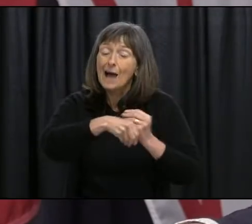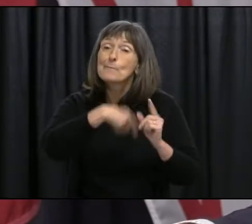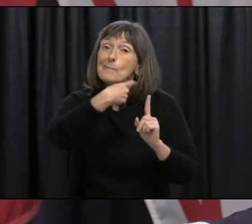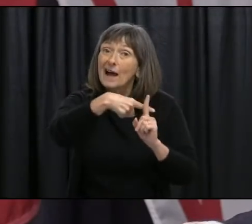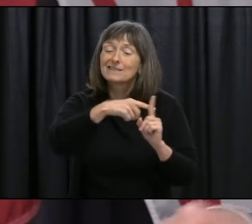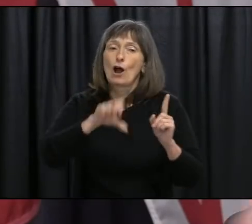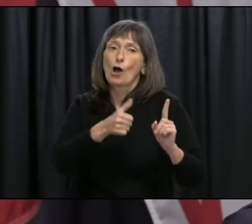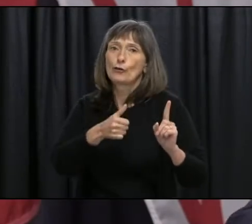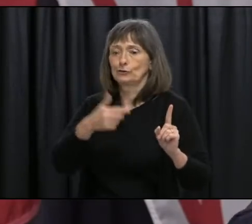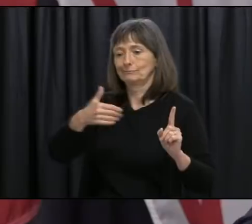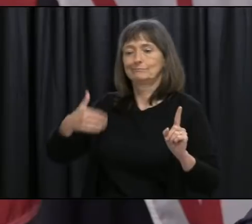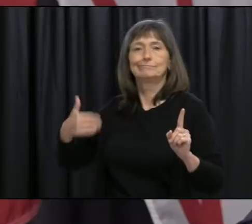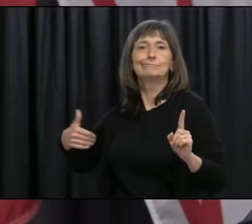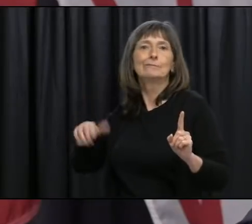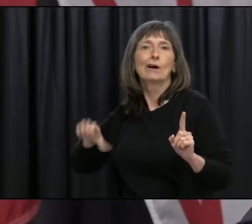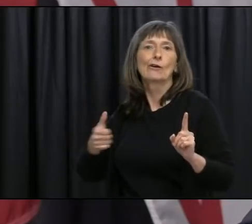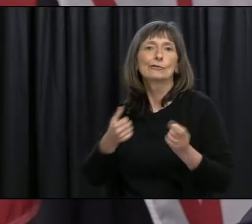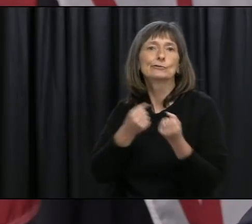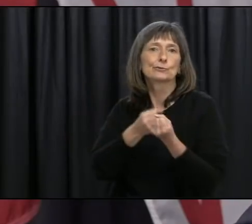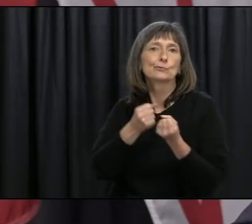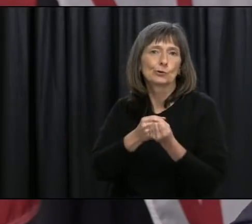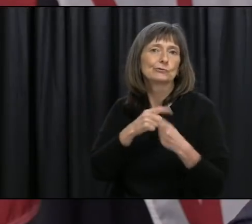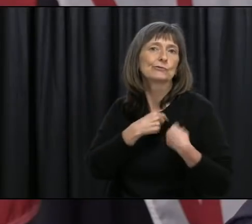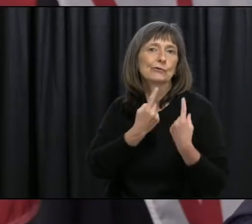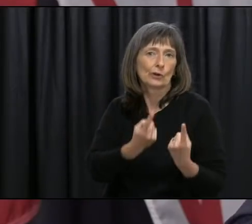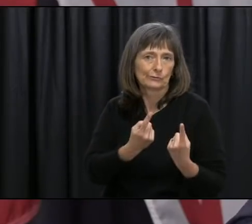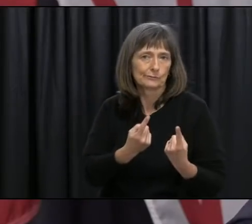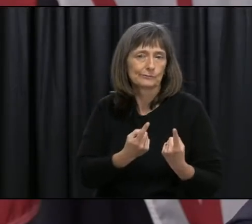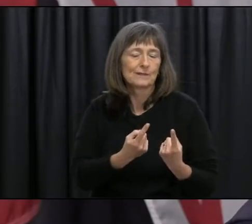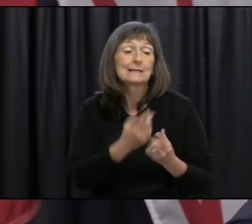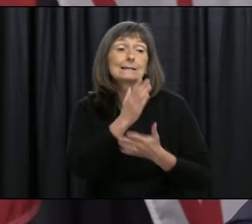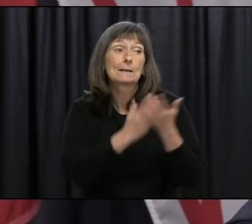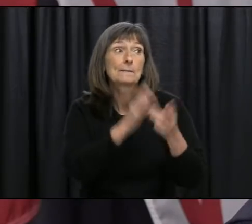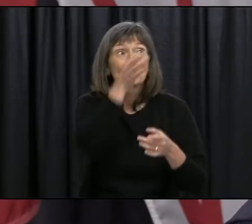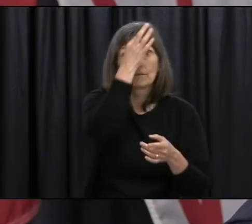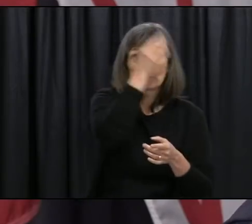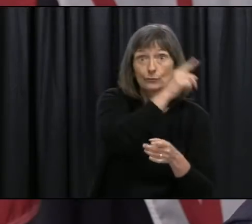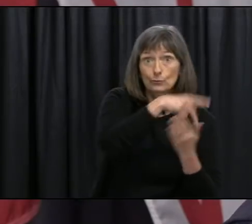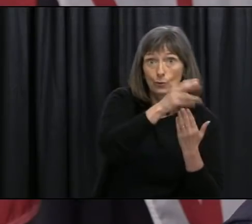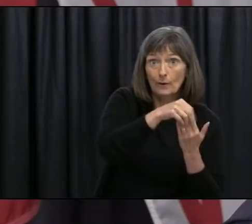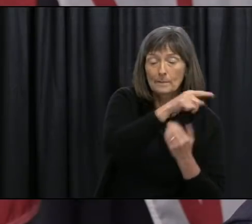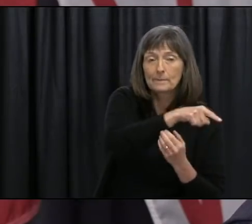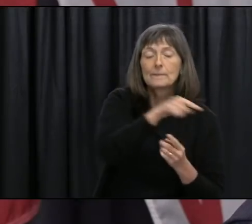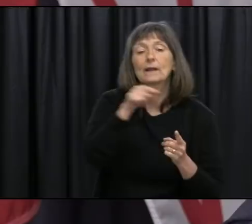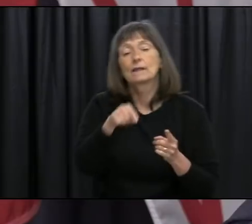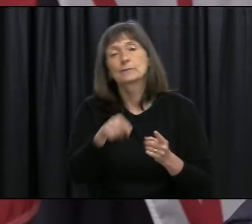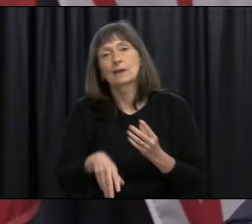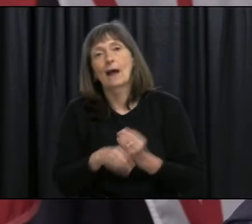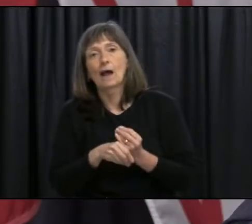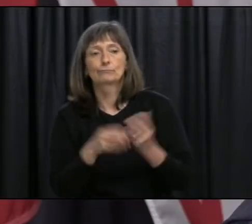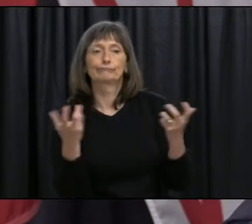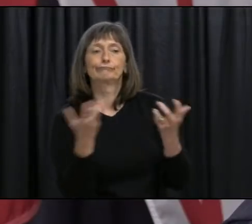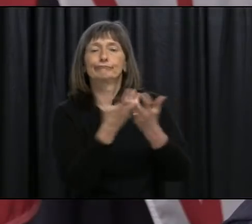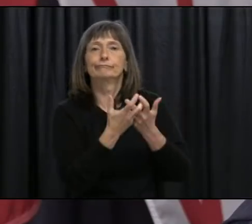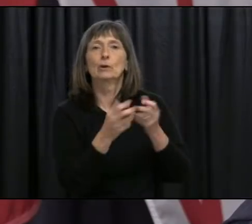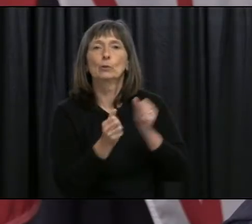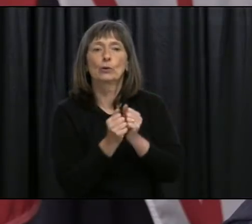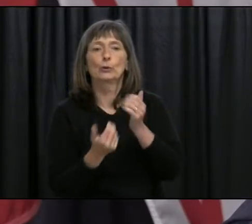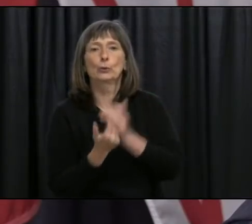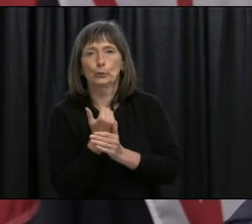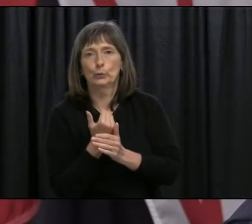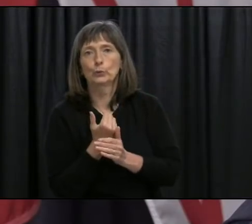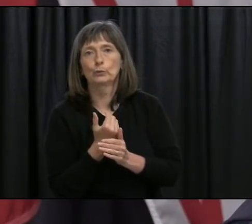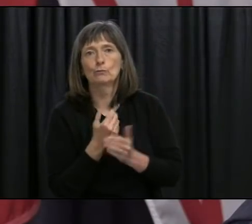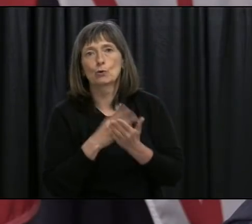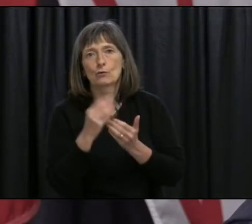tourism operators and hospitality operators can take advantage from the federal system as well. So these complement each other. From the provincial